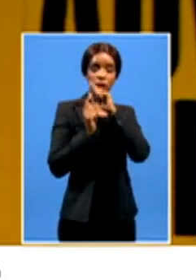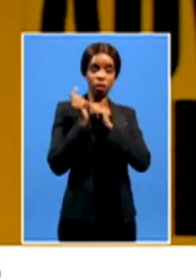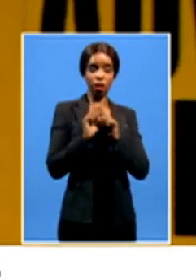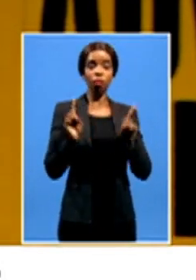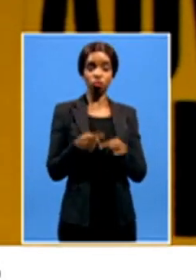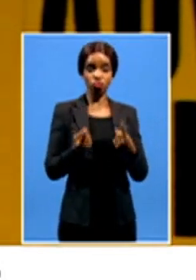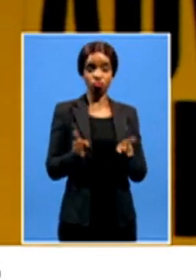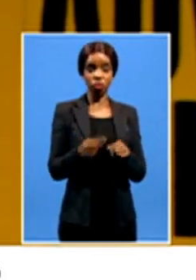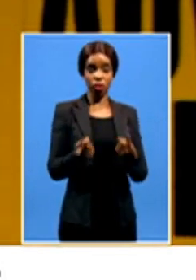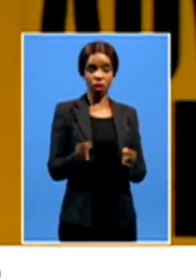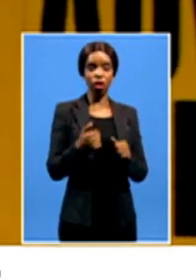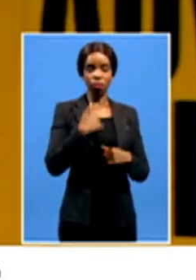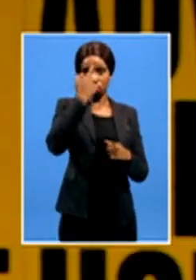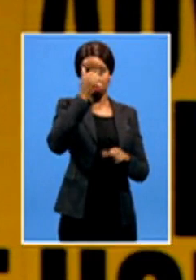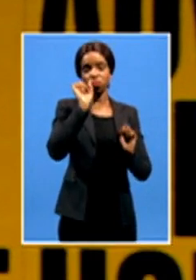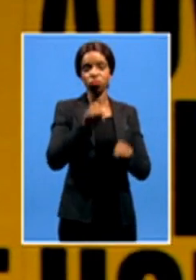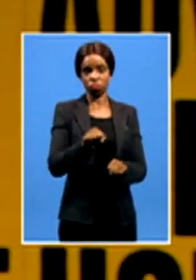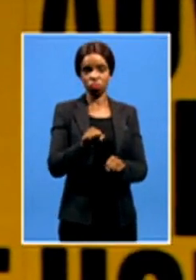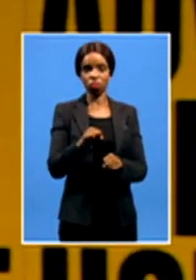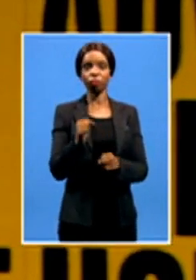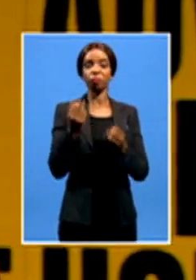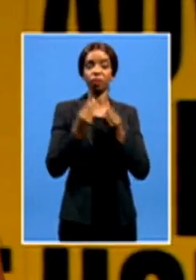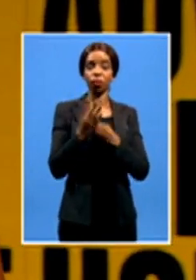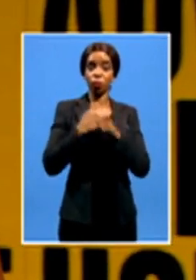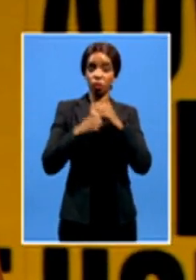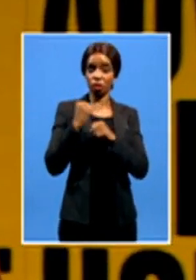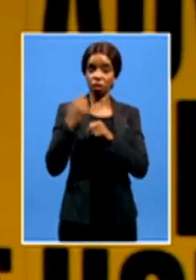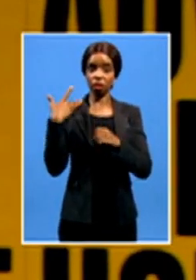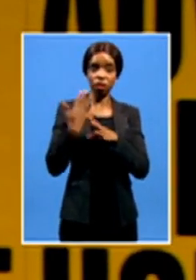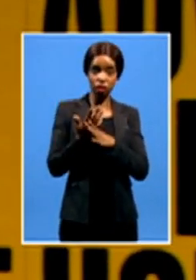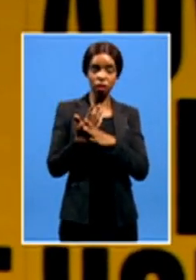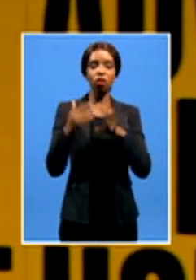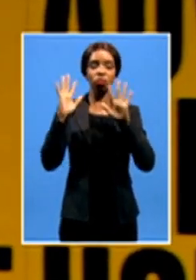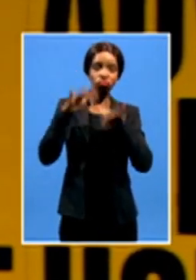think, has been given a spotlight in the past few years.